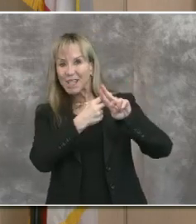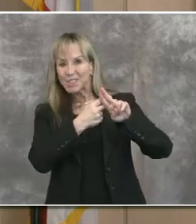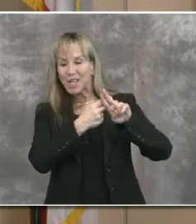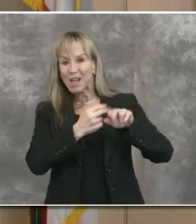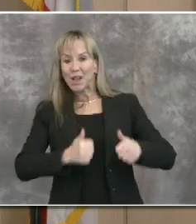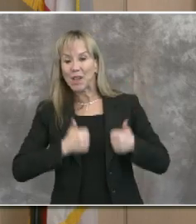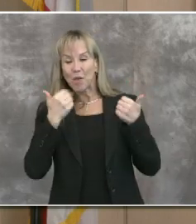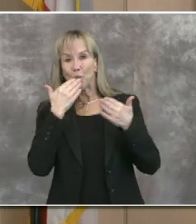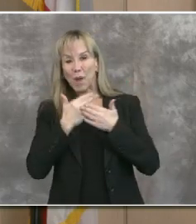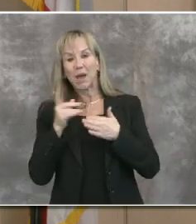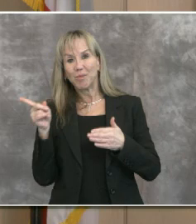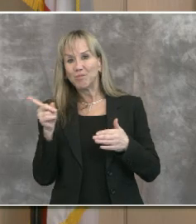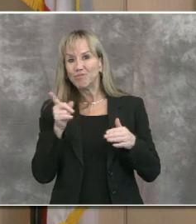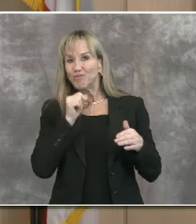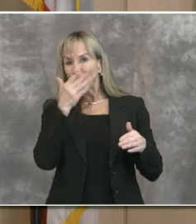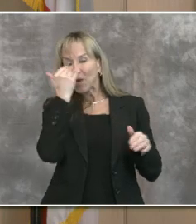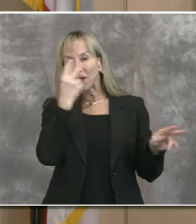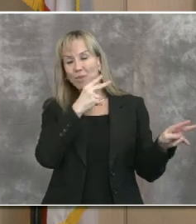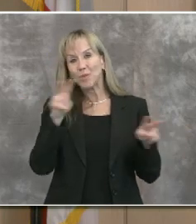available at